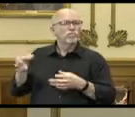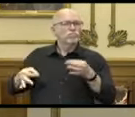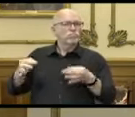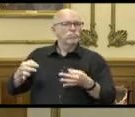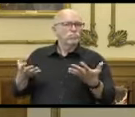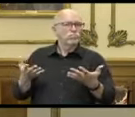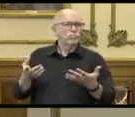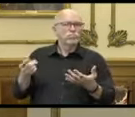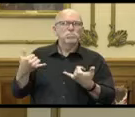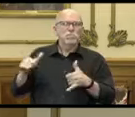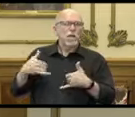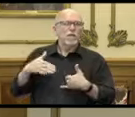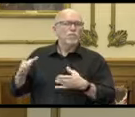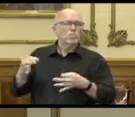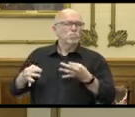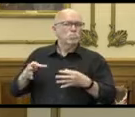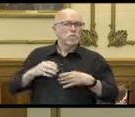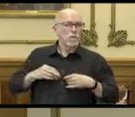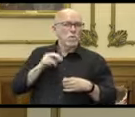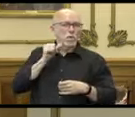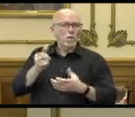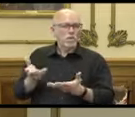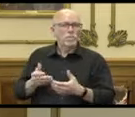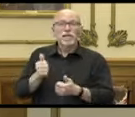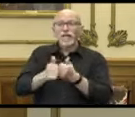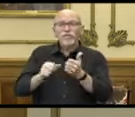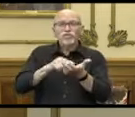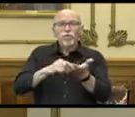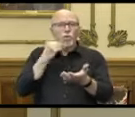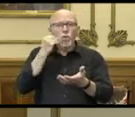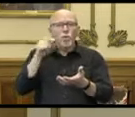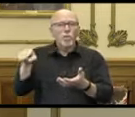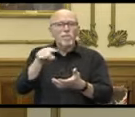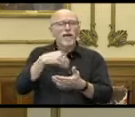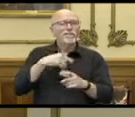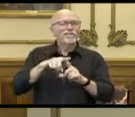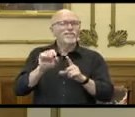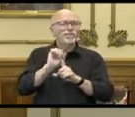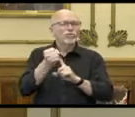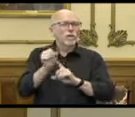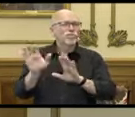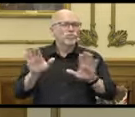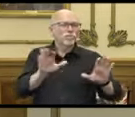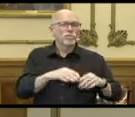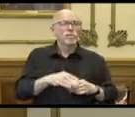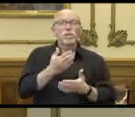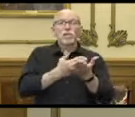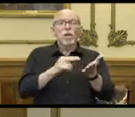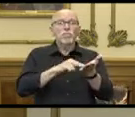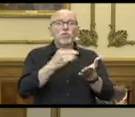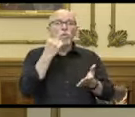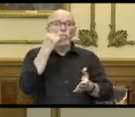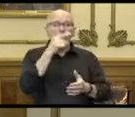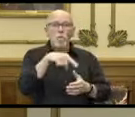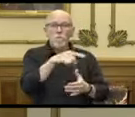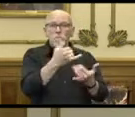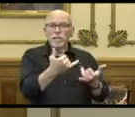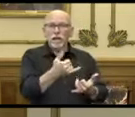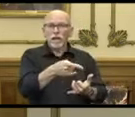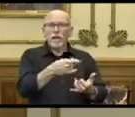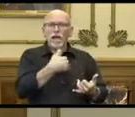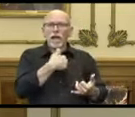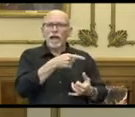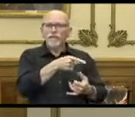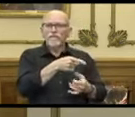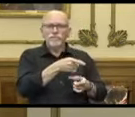to have the discretion on who they admit, because every nursing home is going to be in a different situation. There are nursing homes who right now have